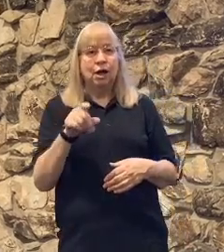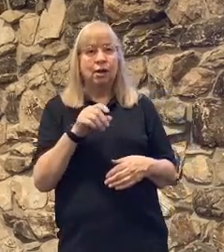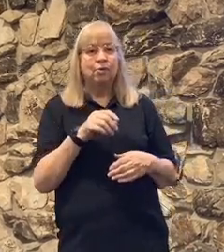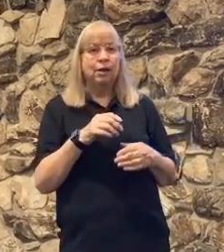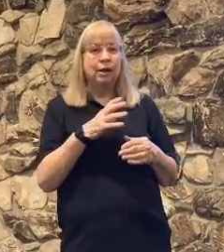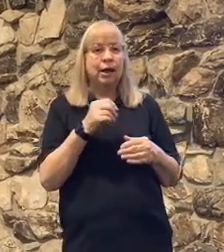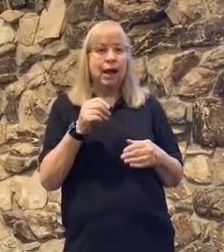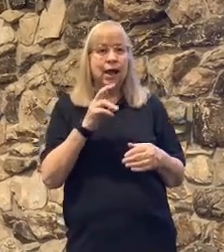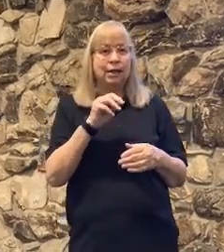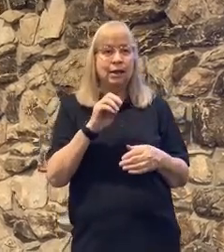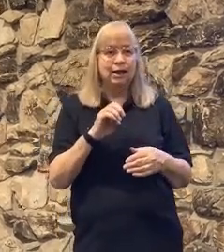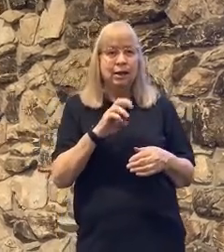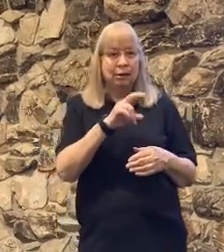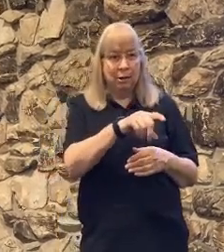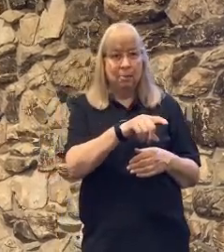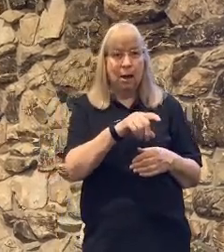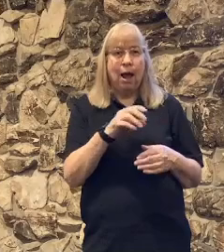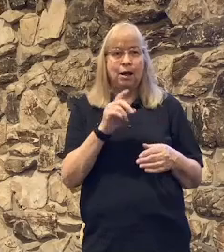are talking